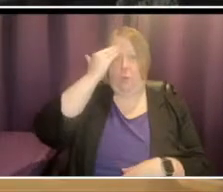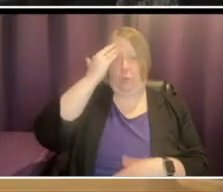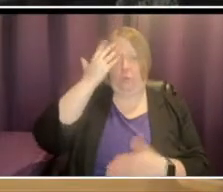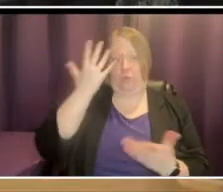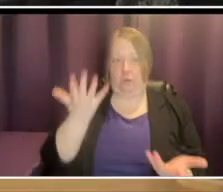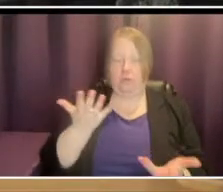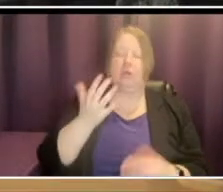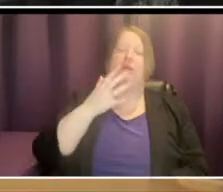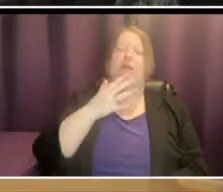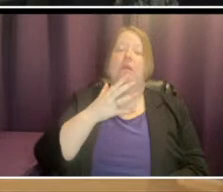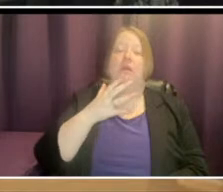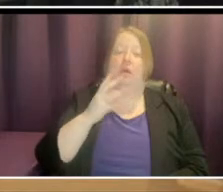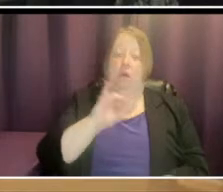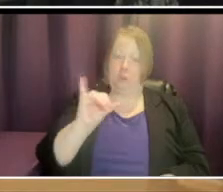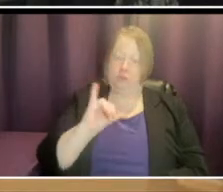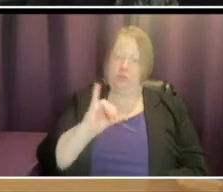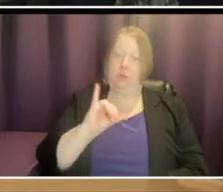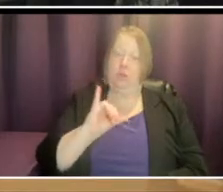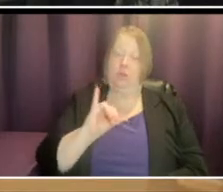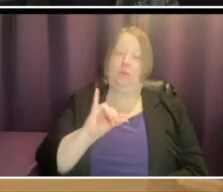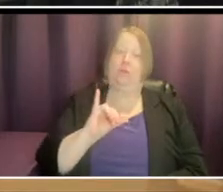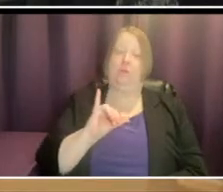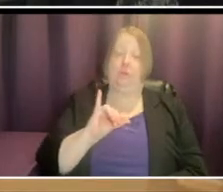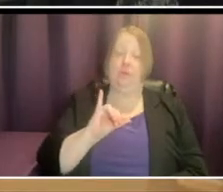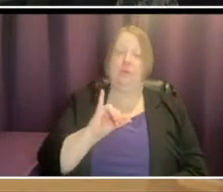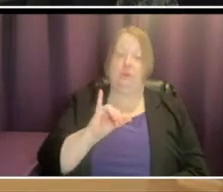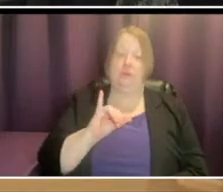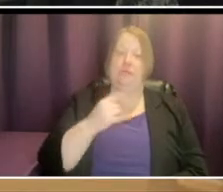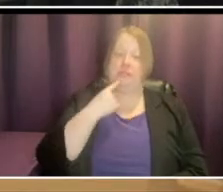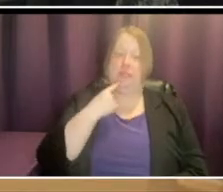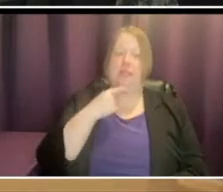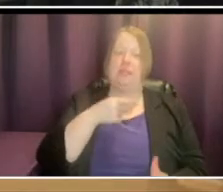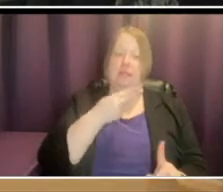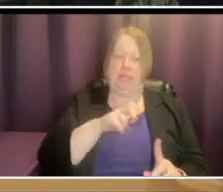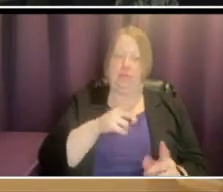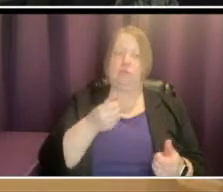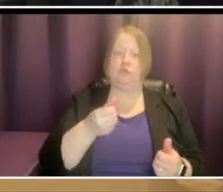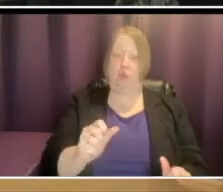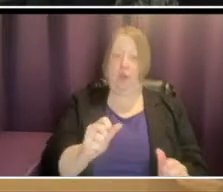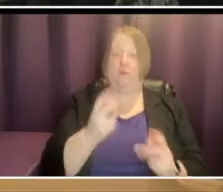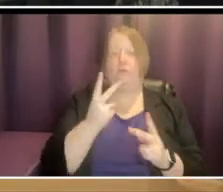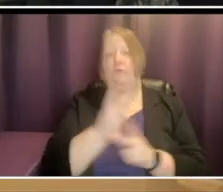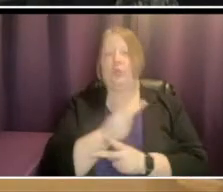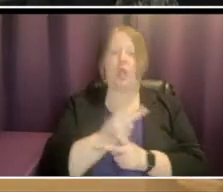that he was trying to figure out a way of